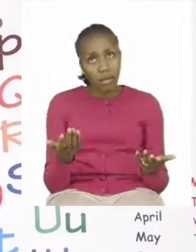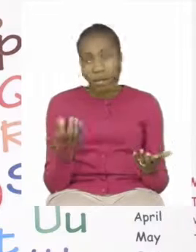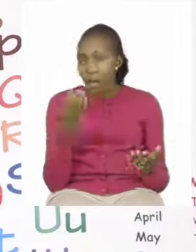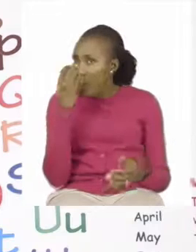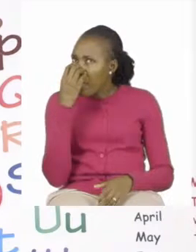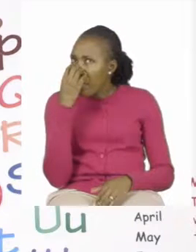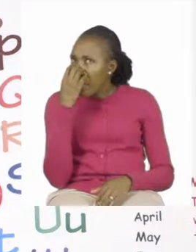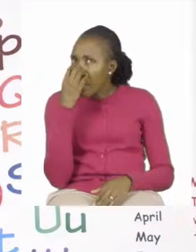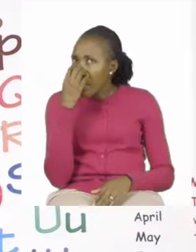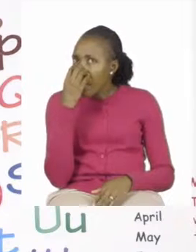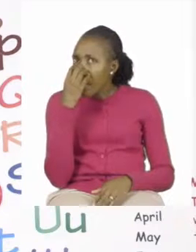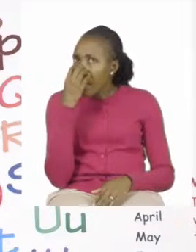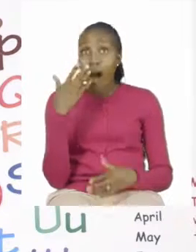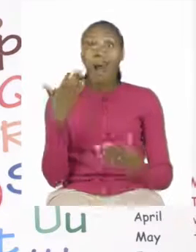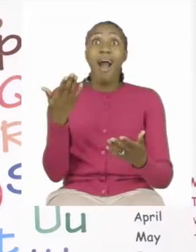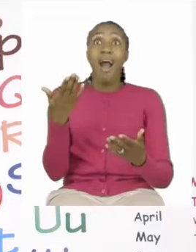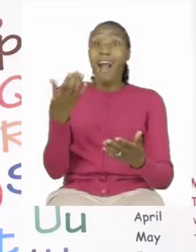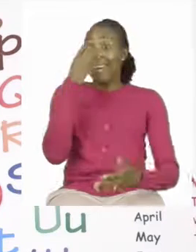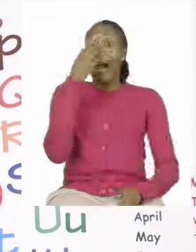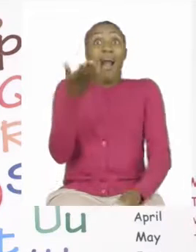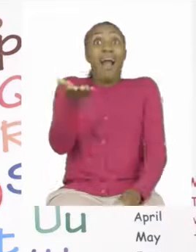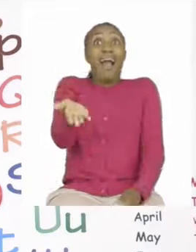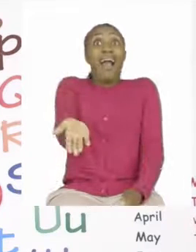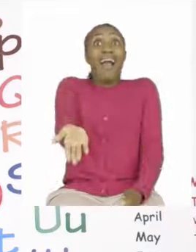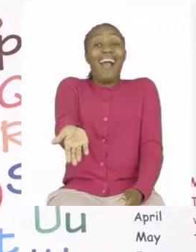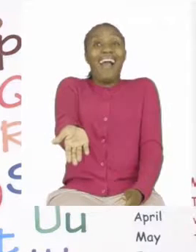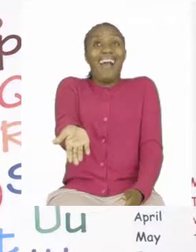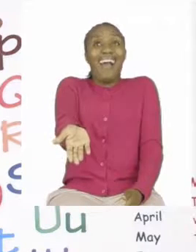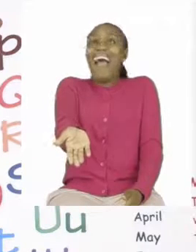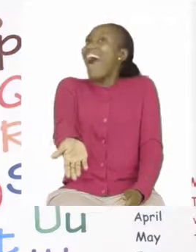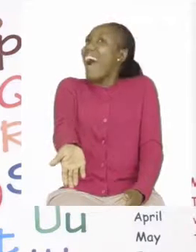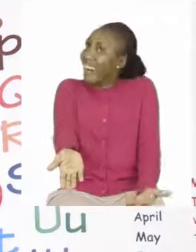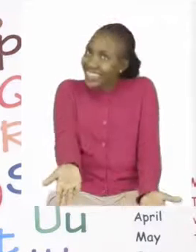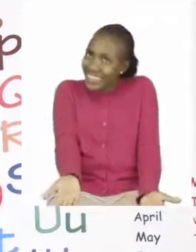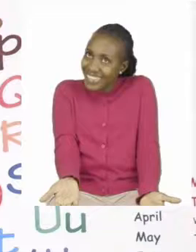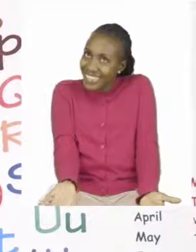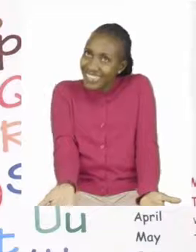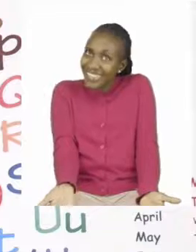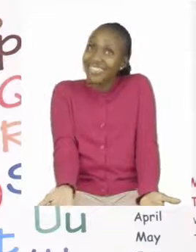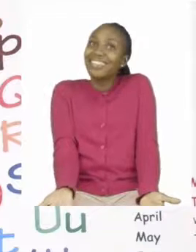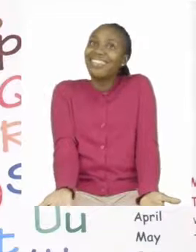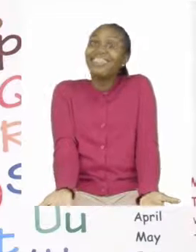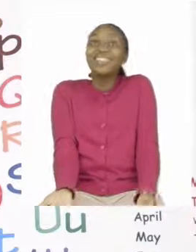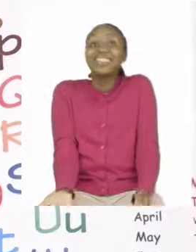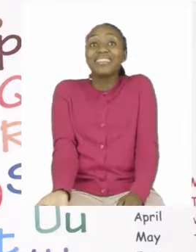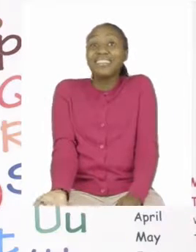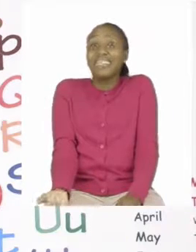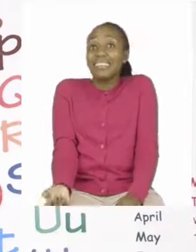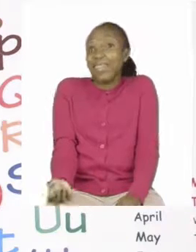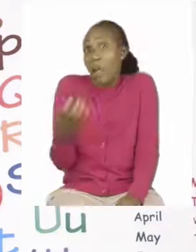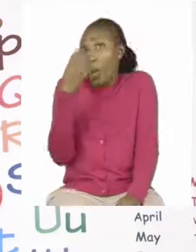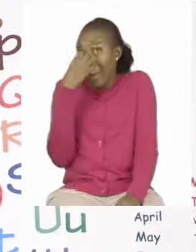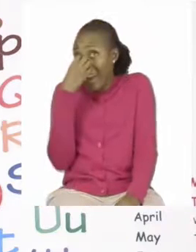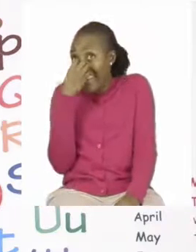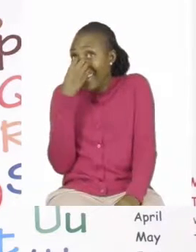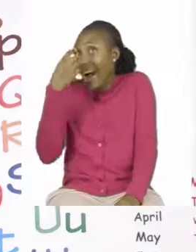Soshi? Oh! There you are, Soshi. So, from